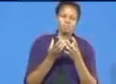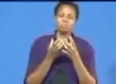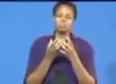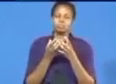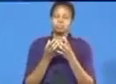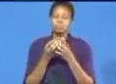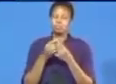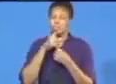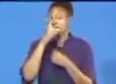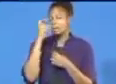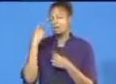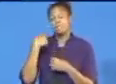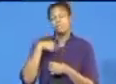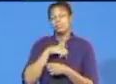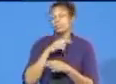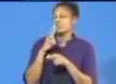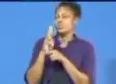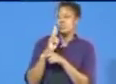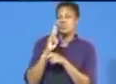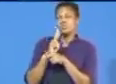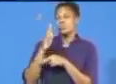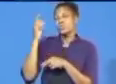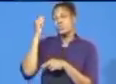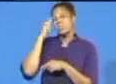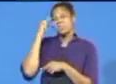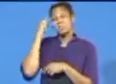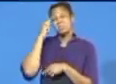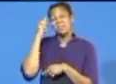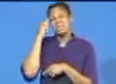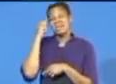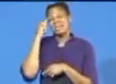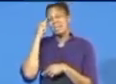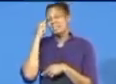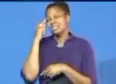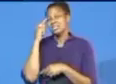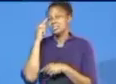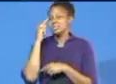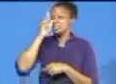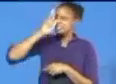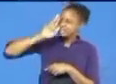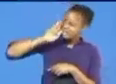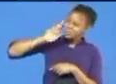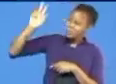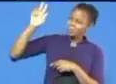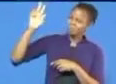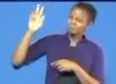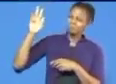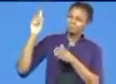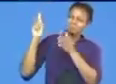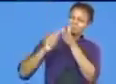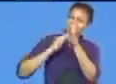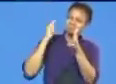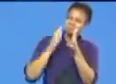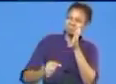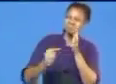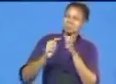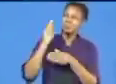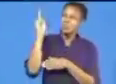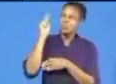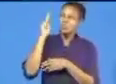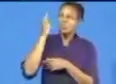because we've used our intellect to banish you from the